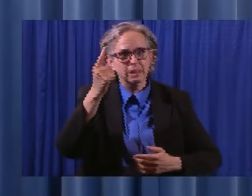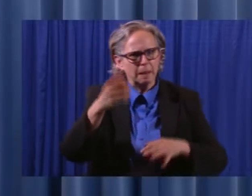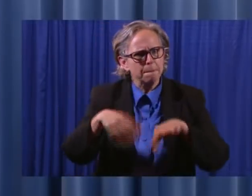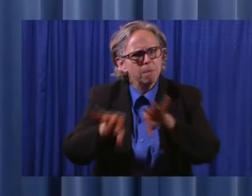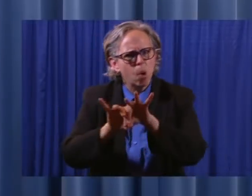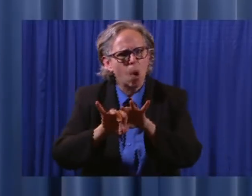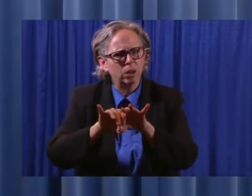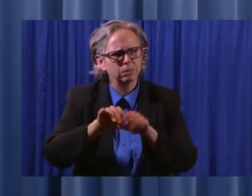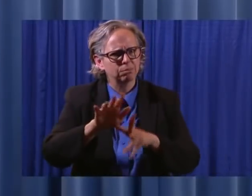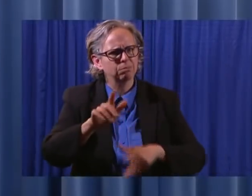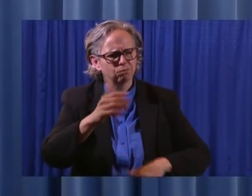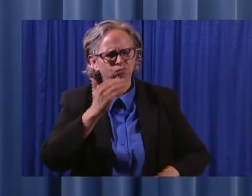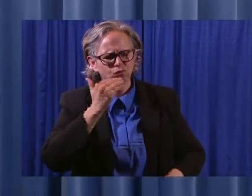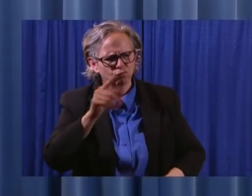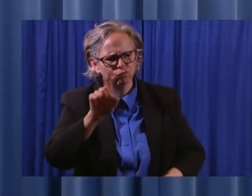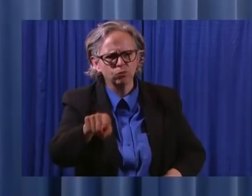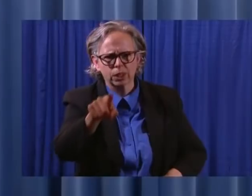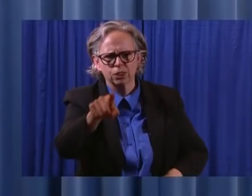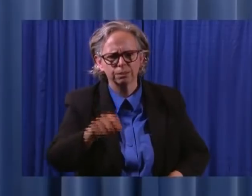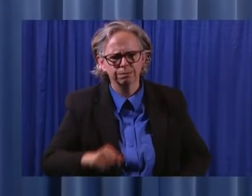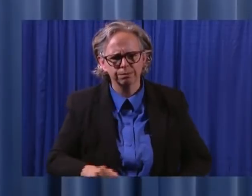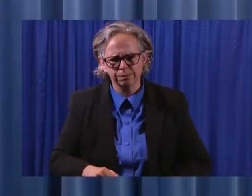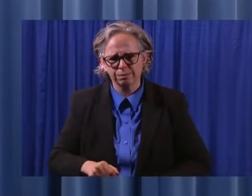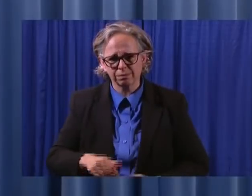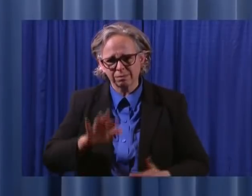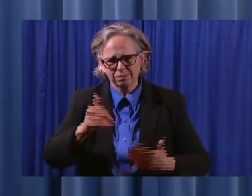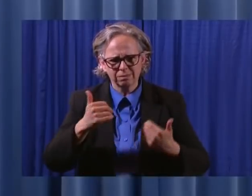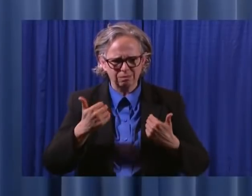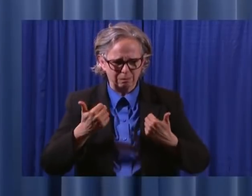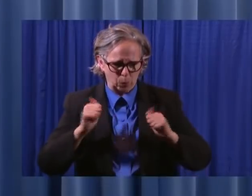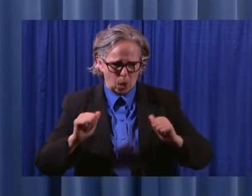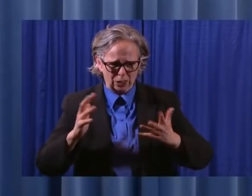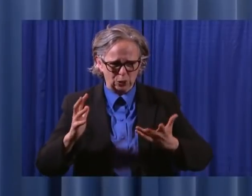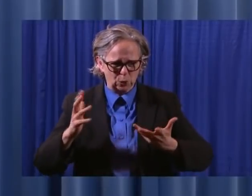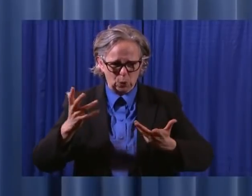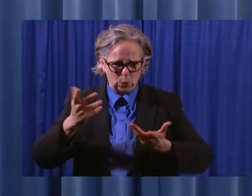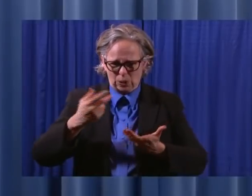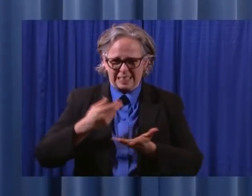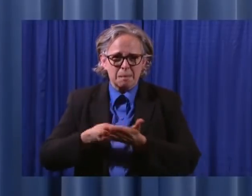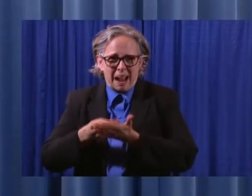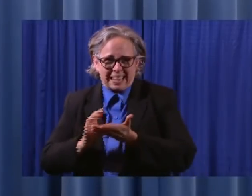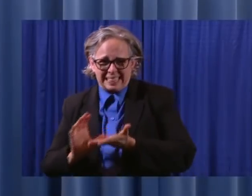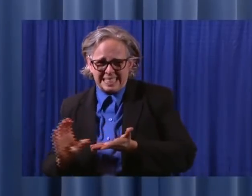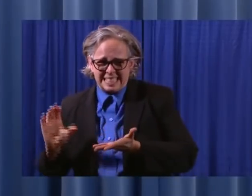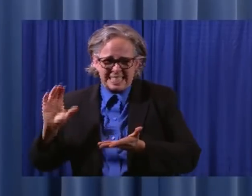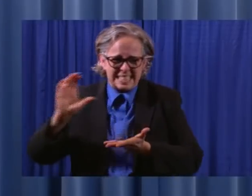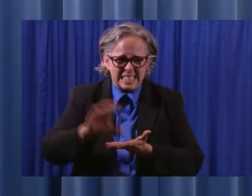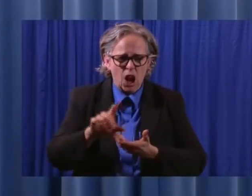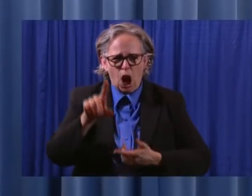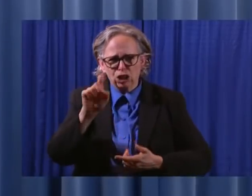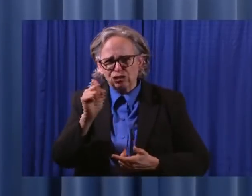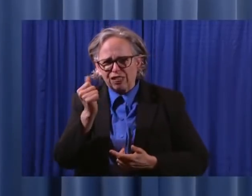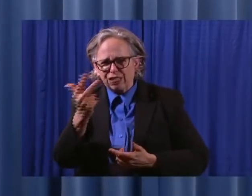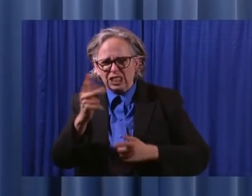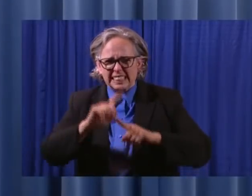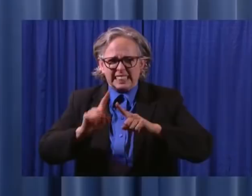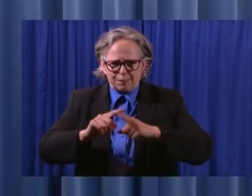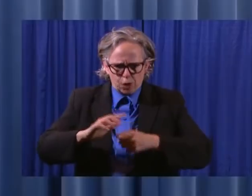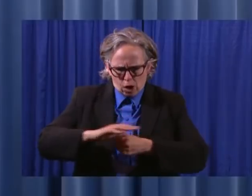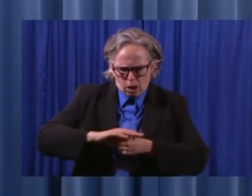We are getting money and have gotten money back to the local health departments, 113 health departments. They're the ones who are hiring